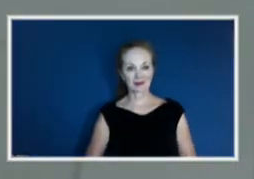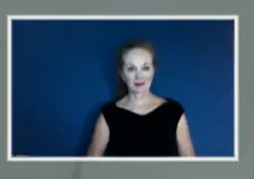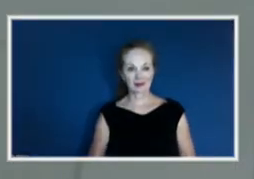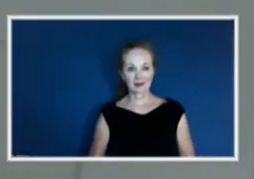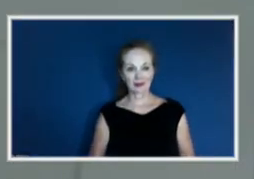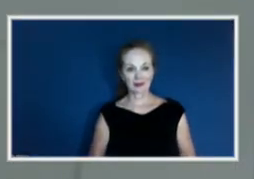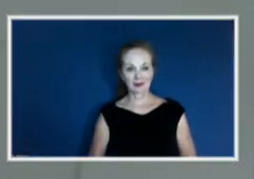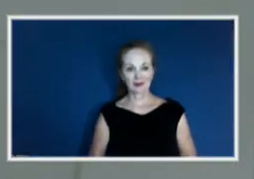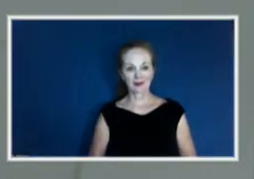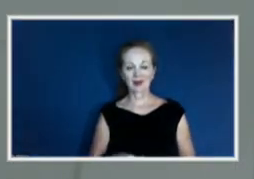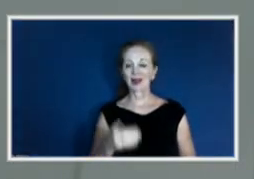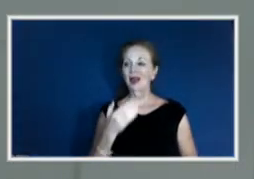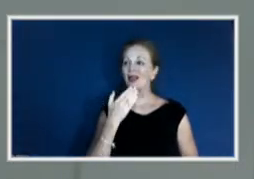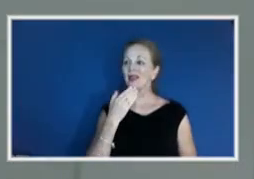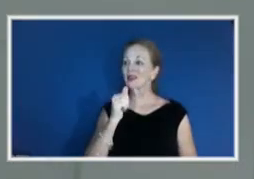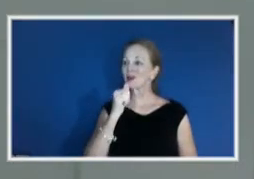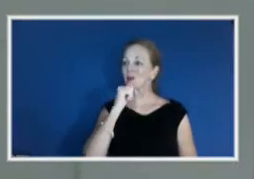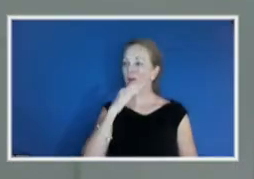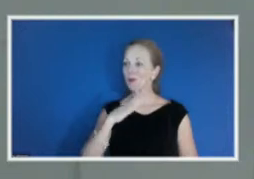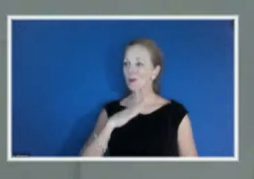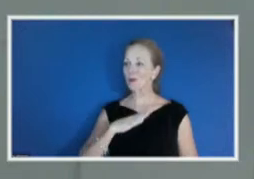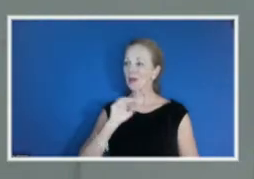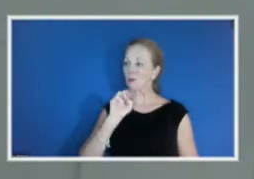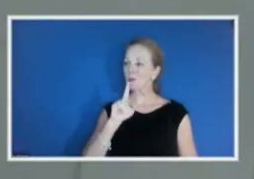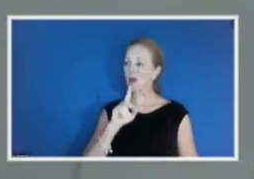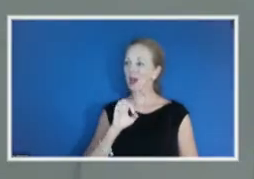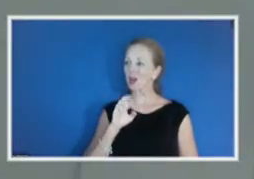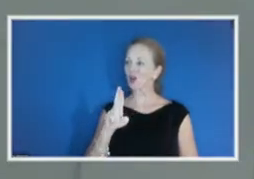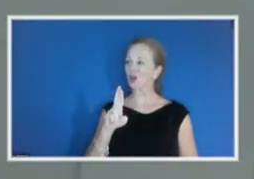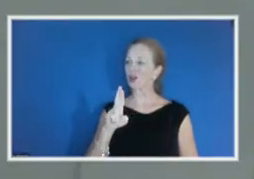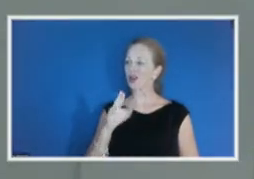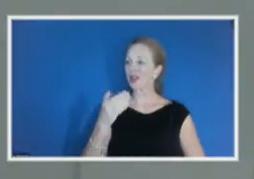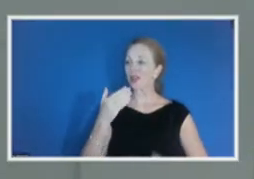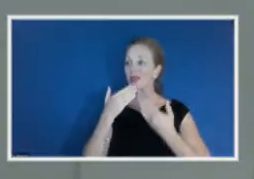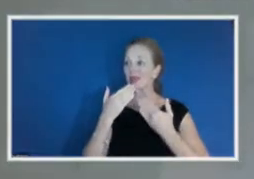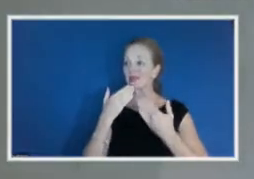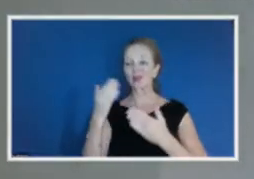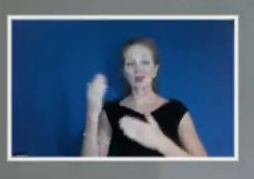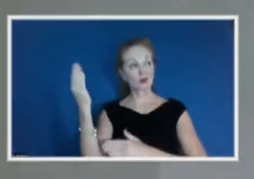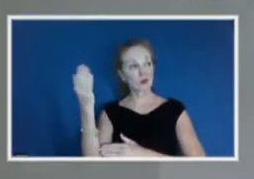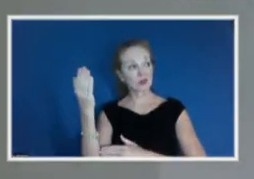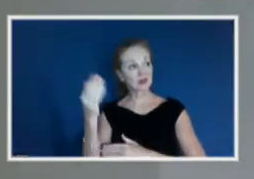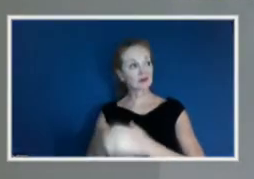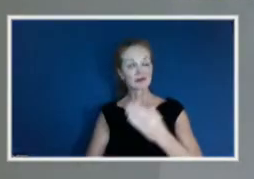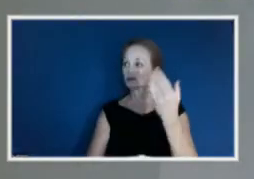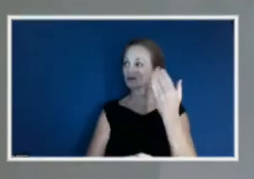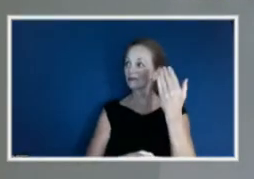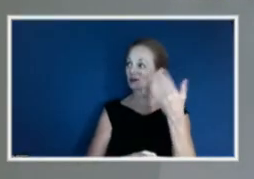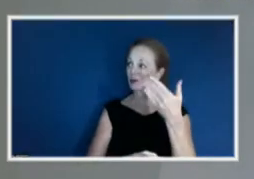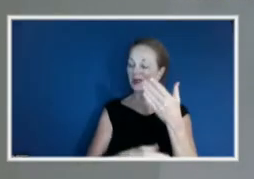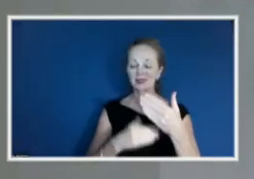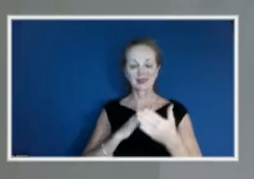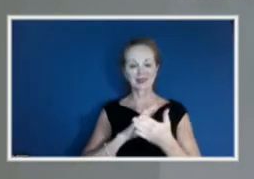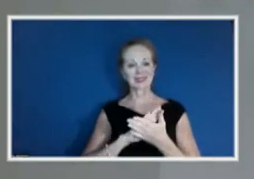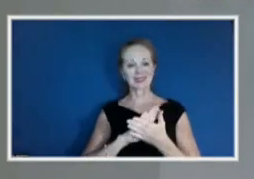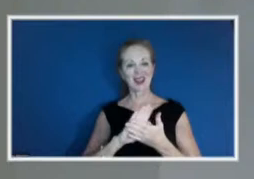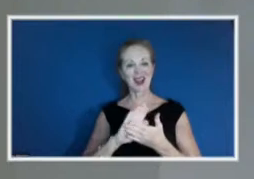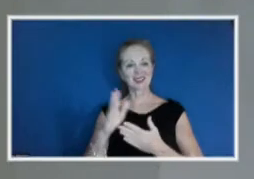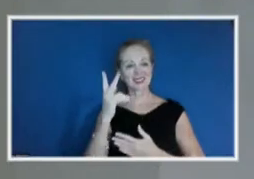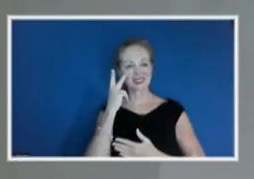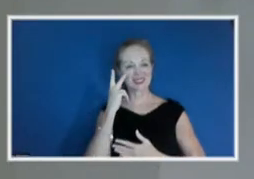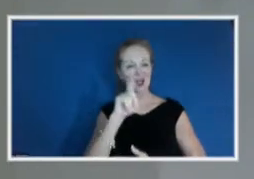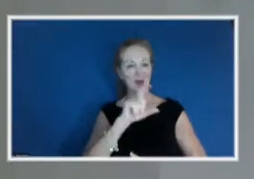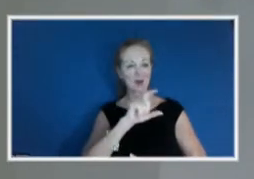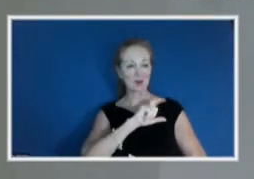Thank you, Madam Mayor, and thank you for the presentations, both of you. It's nice to see the police office, the police